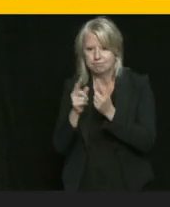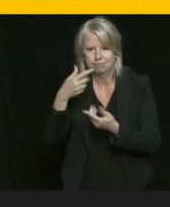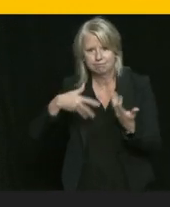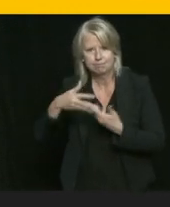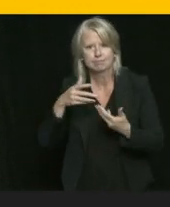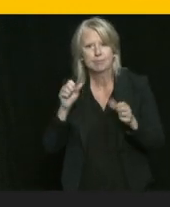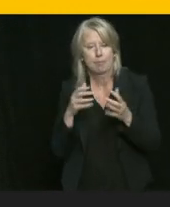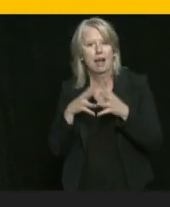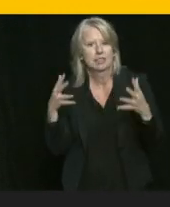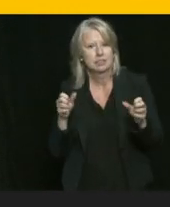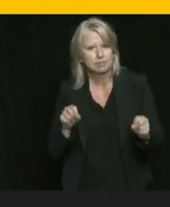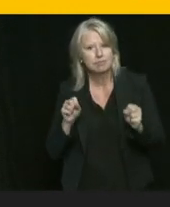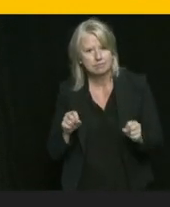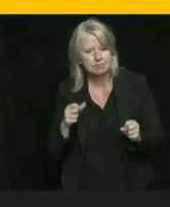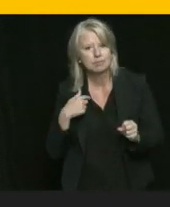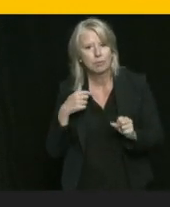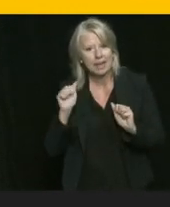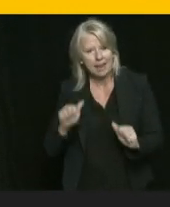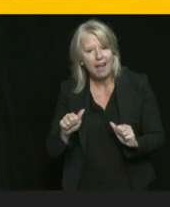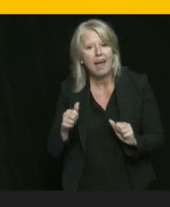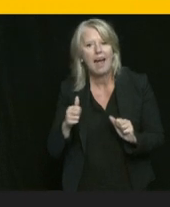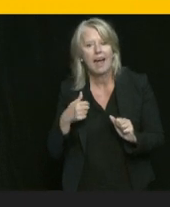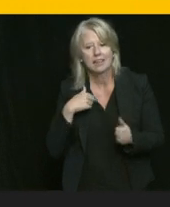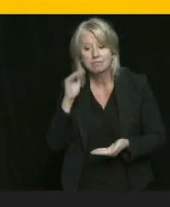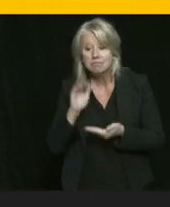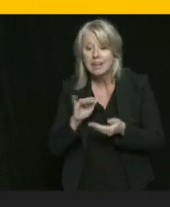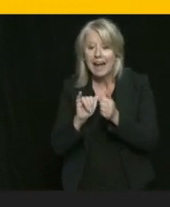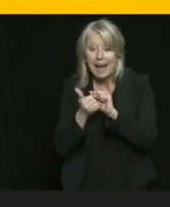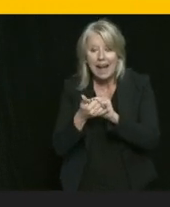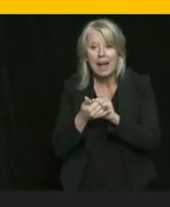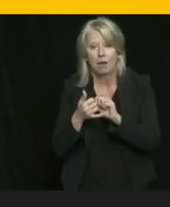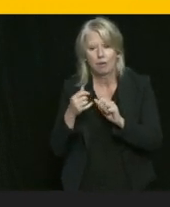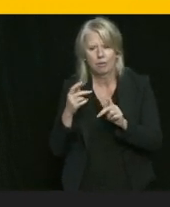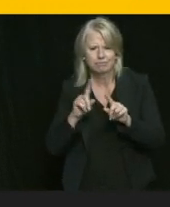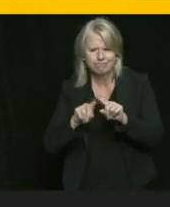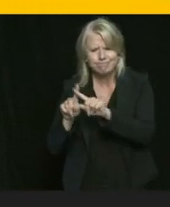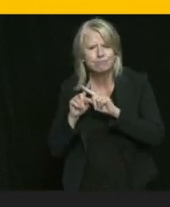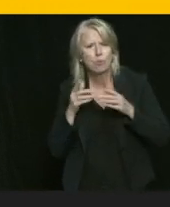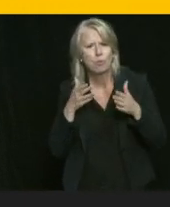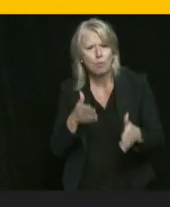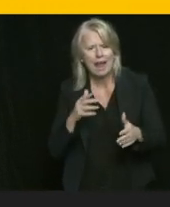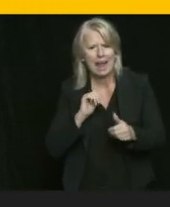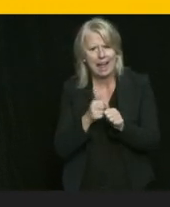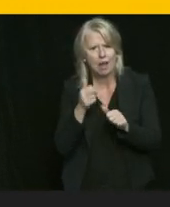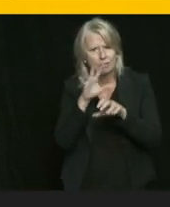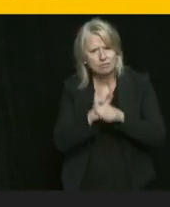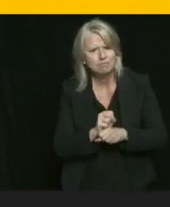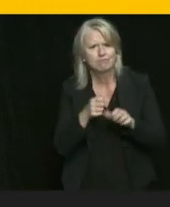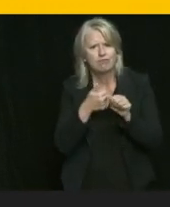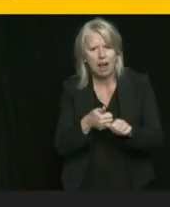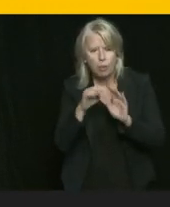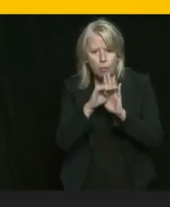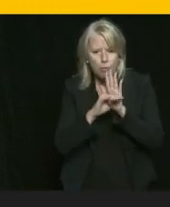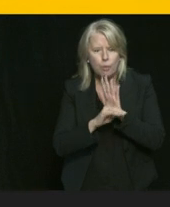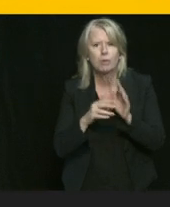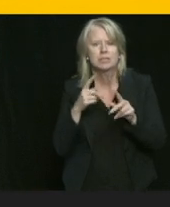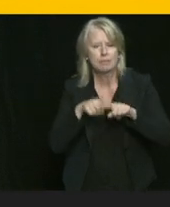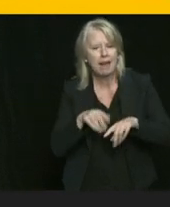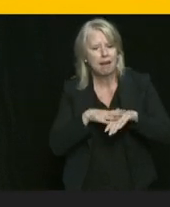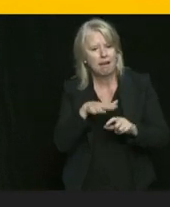can reduce our rate of contact with other people through a combination of individual practices and population-based measures.